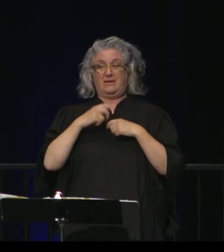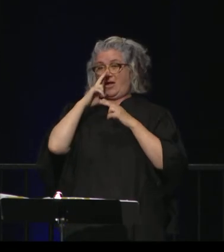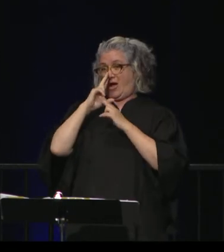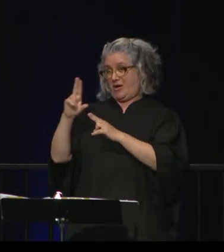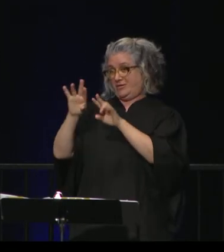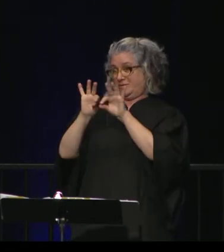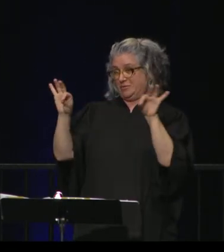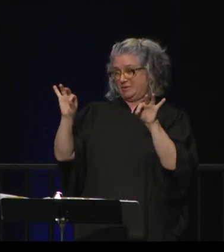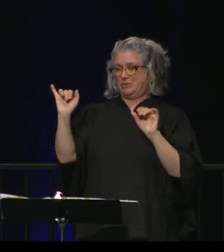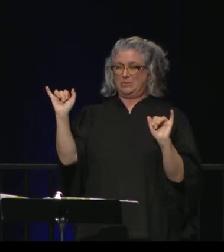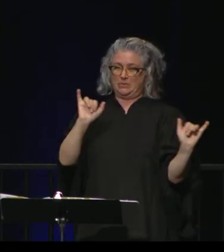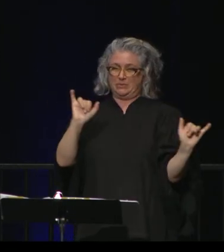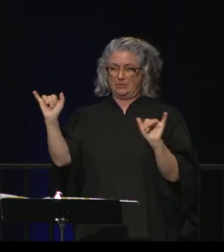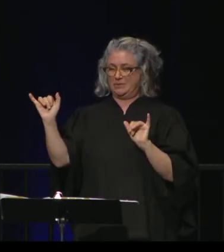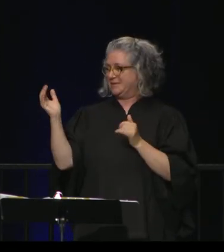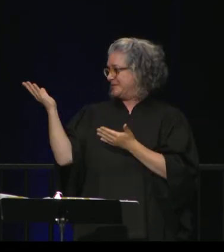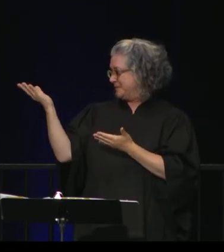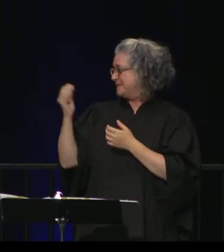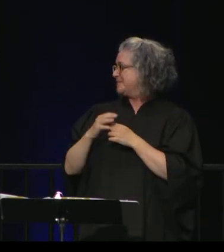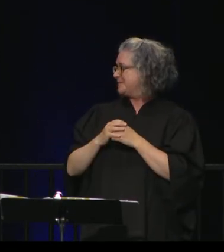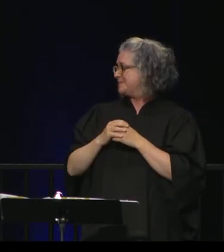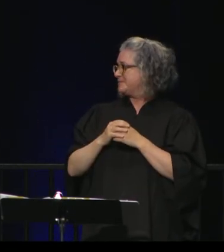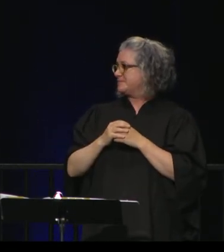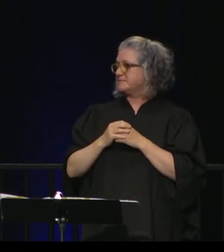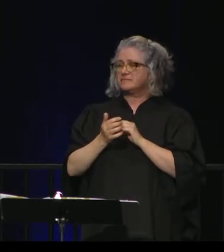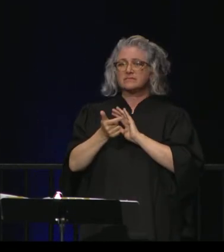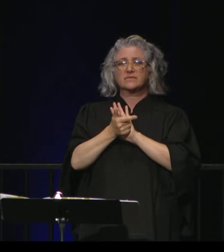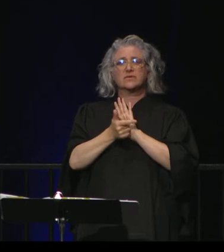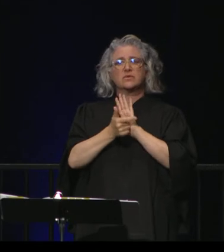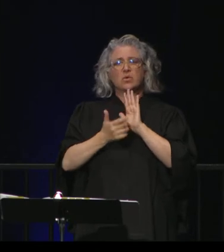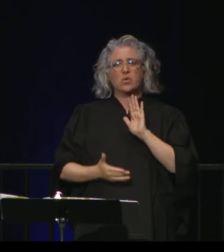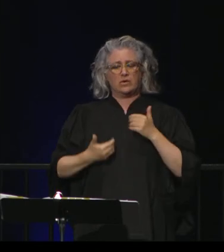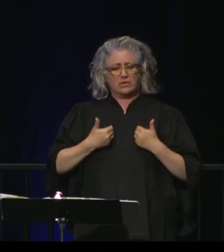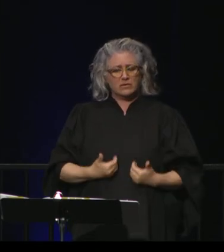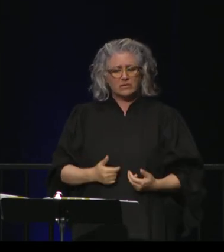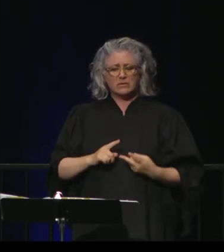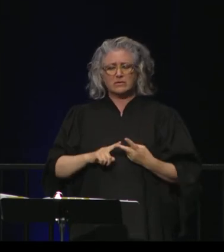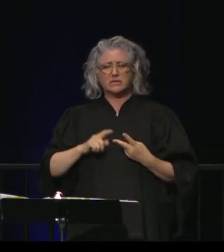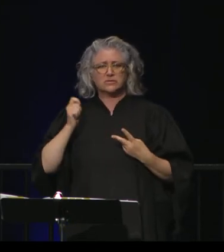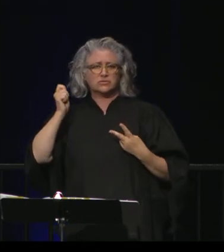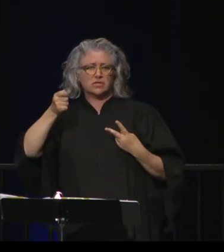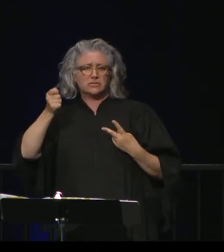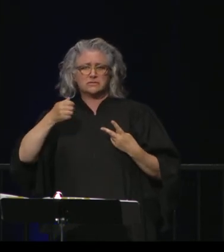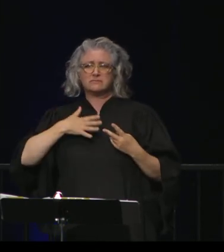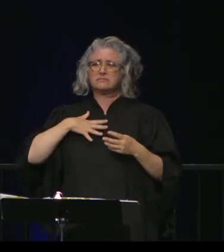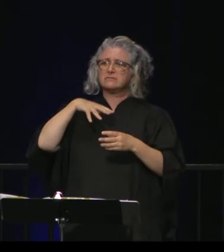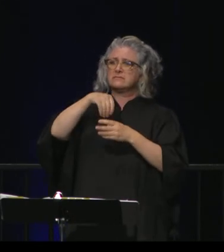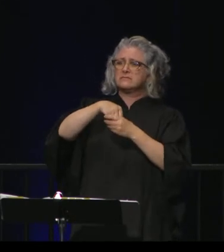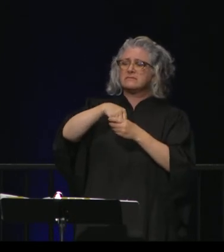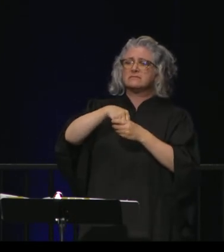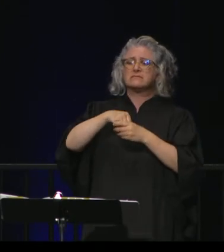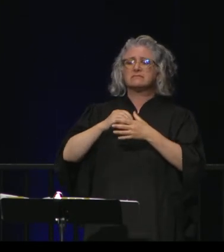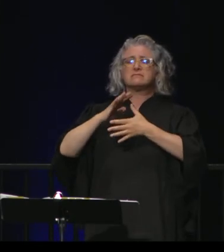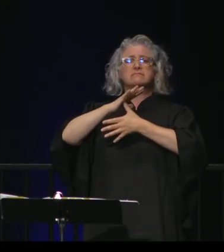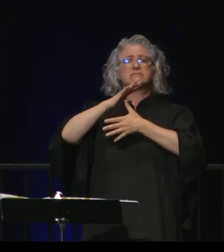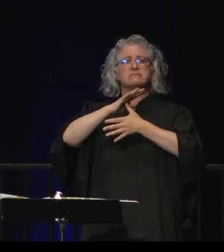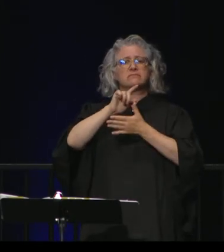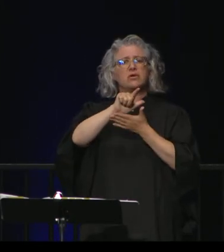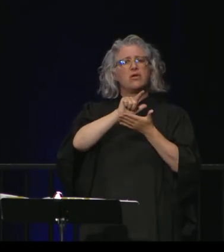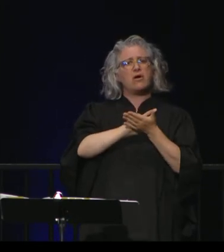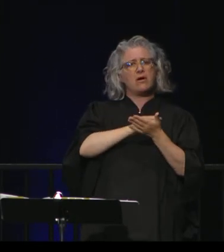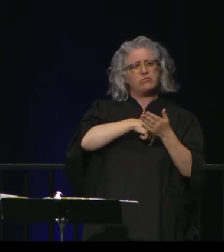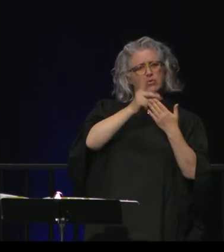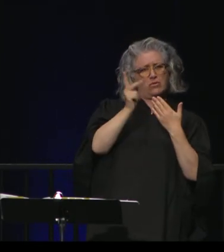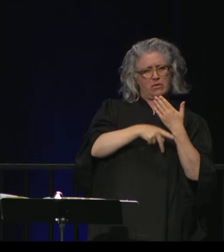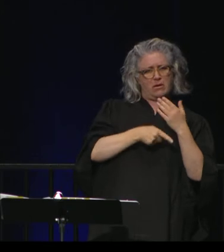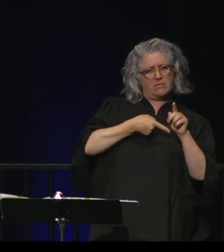degree. As a lawyer and as a judge, my involvement has primarily been with the law practice program